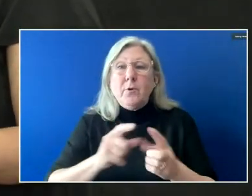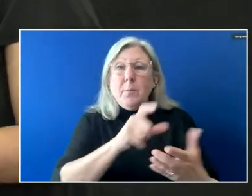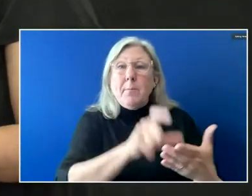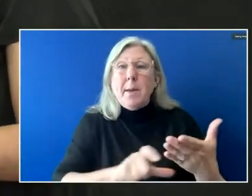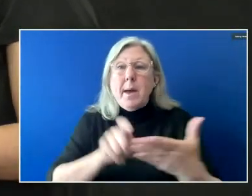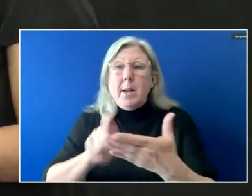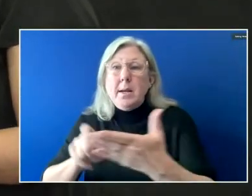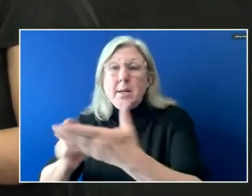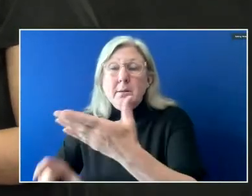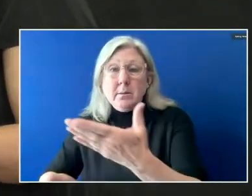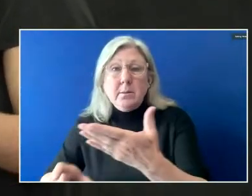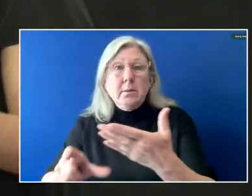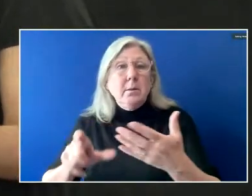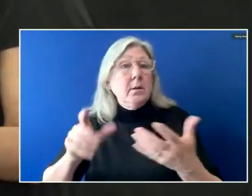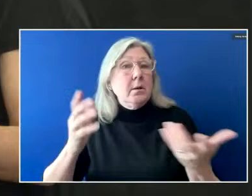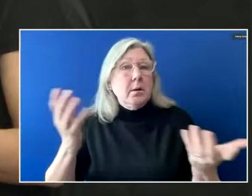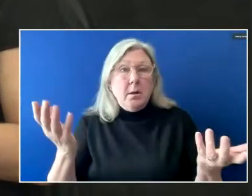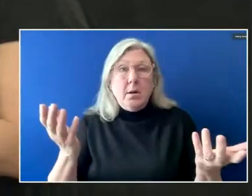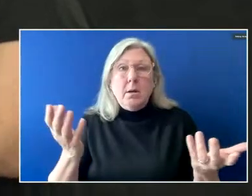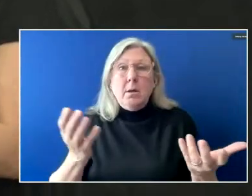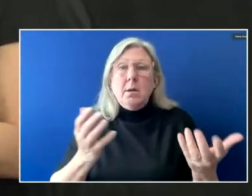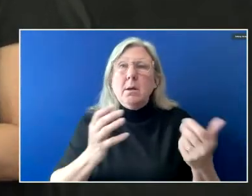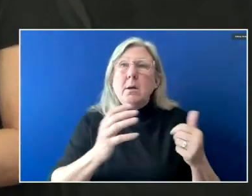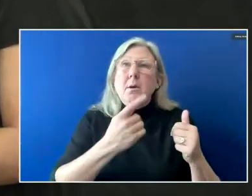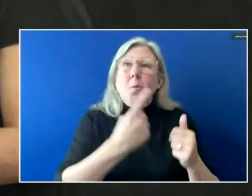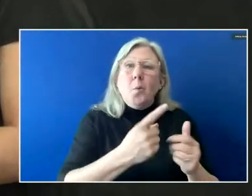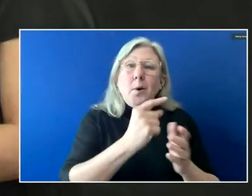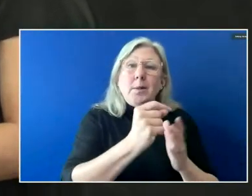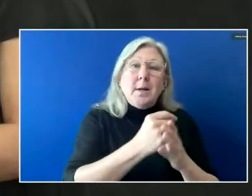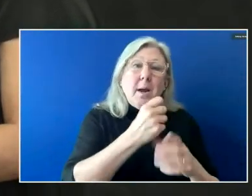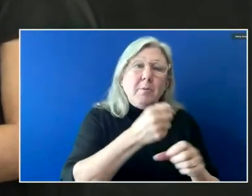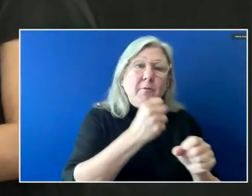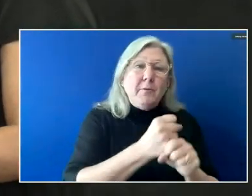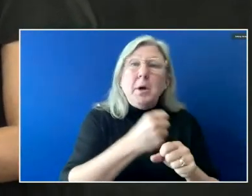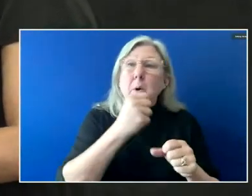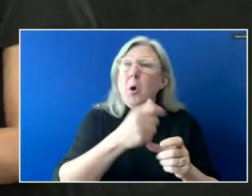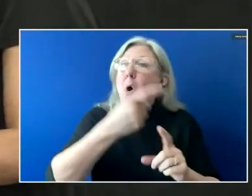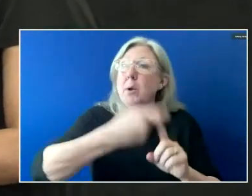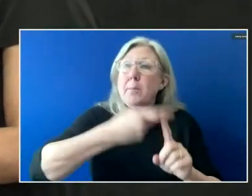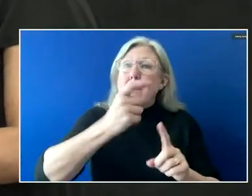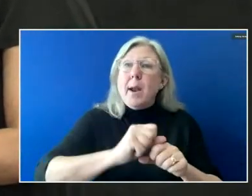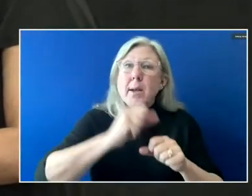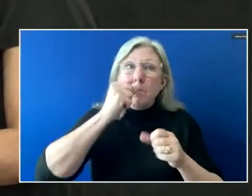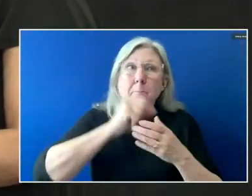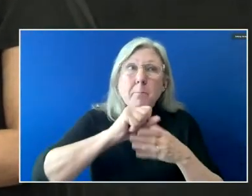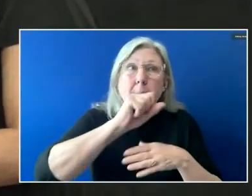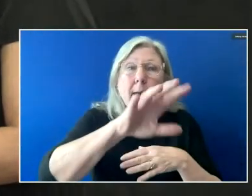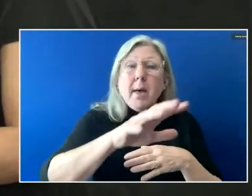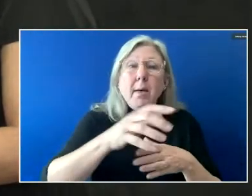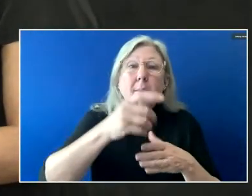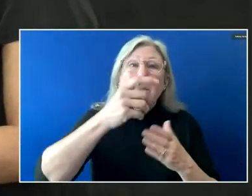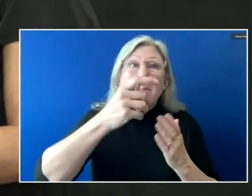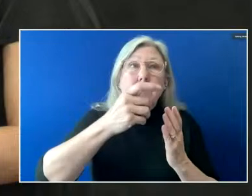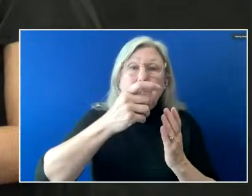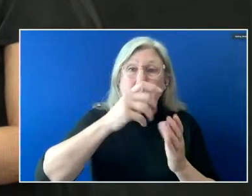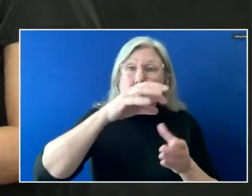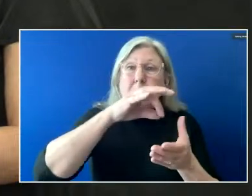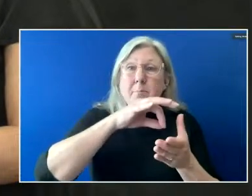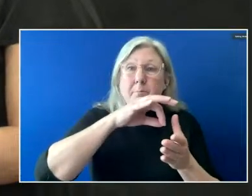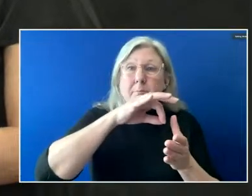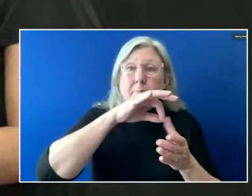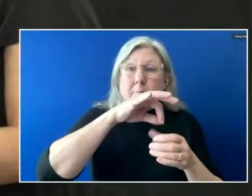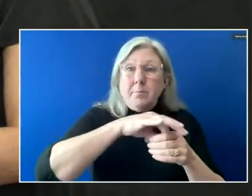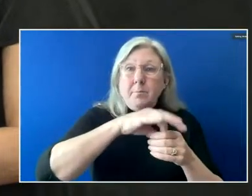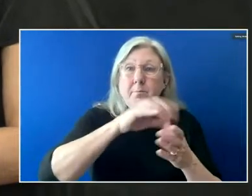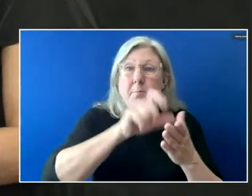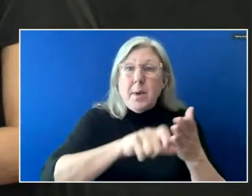active registered voters but then in March people have to request their ballots so voters are really confused used um we had a lot of our